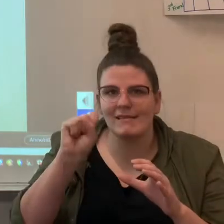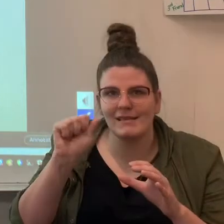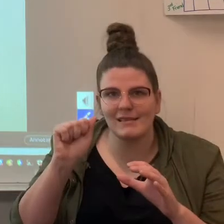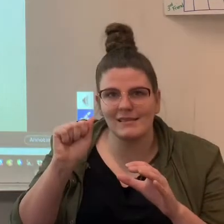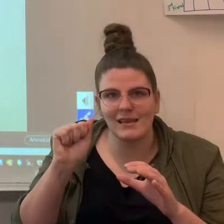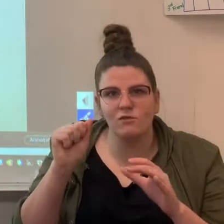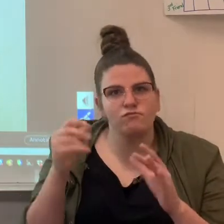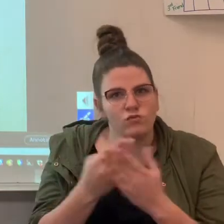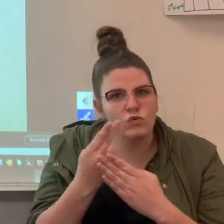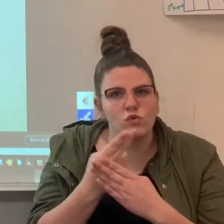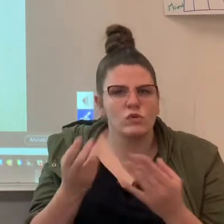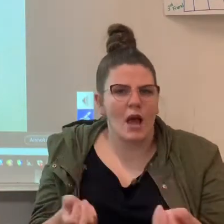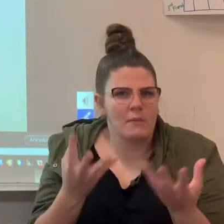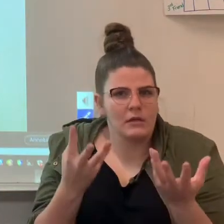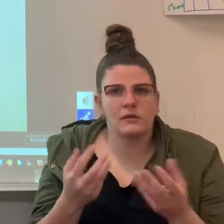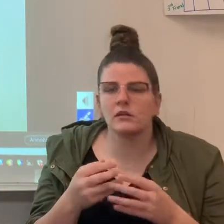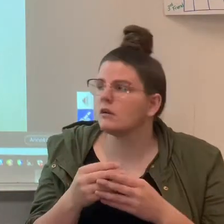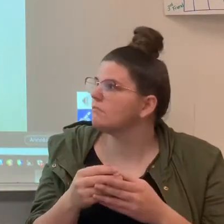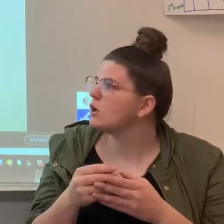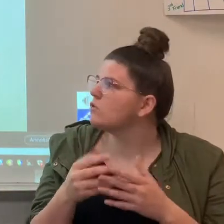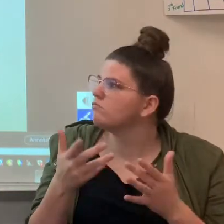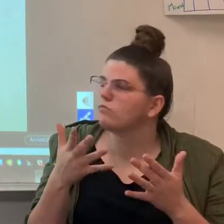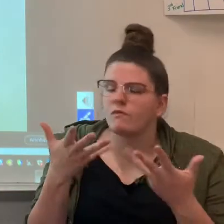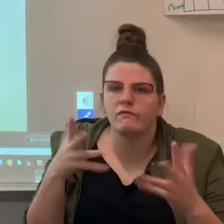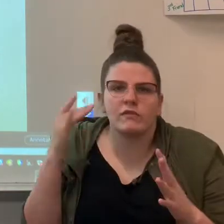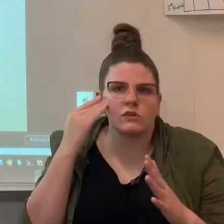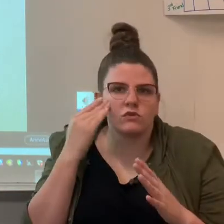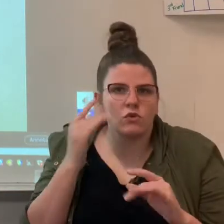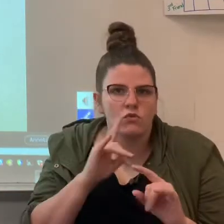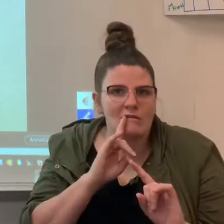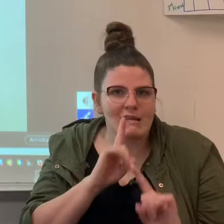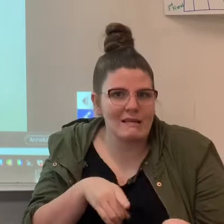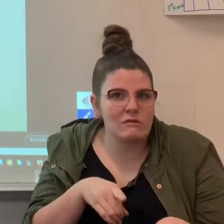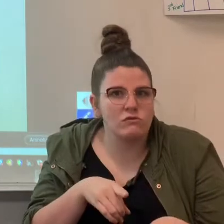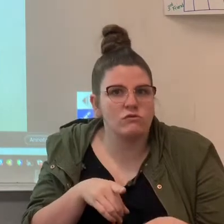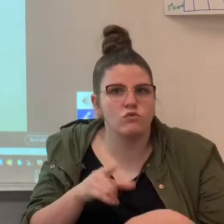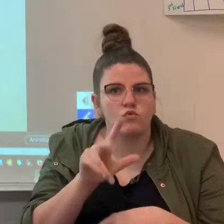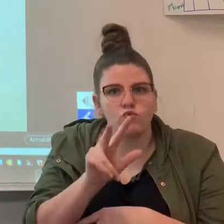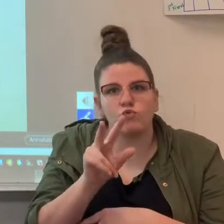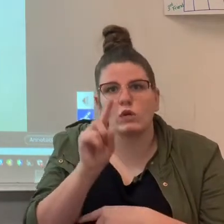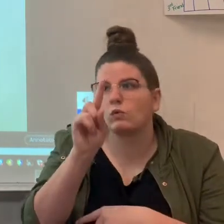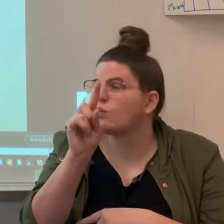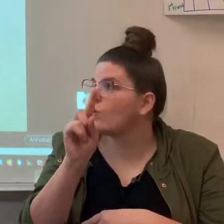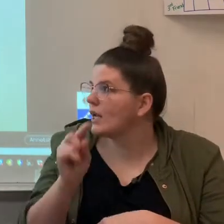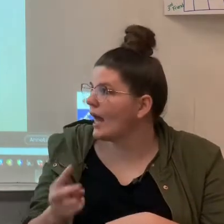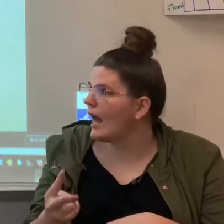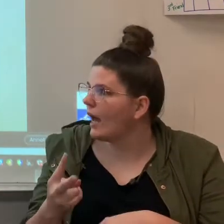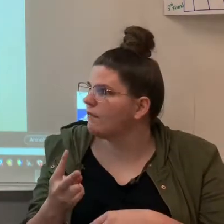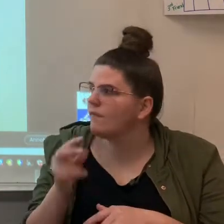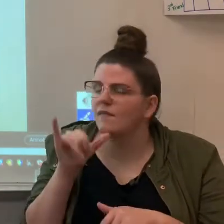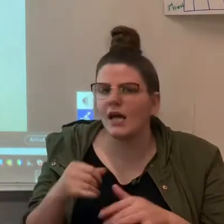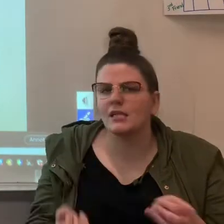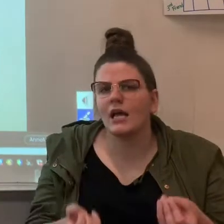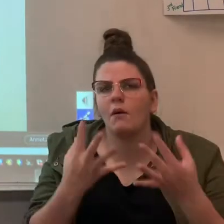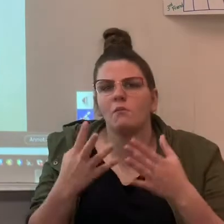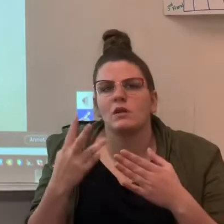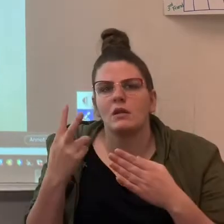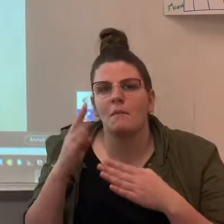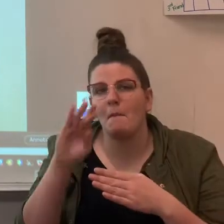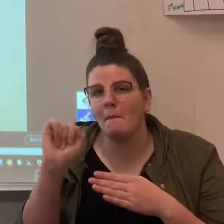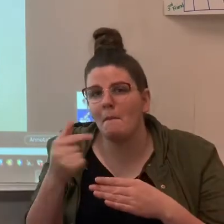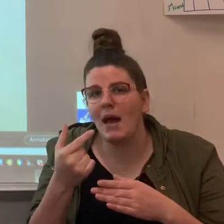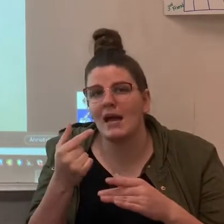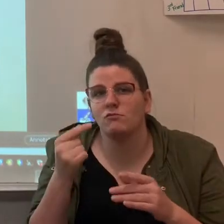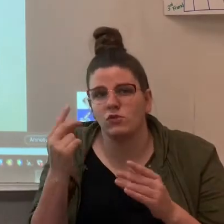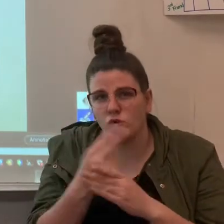there. That's how many bags of soil she used up. Okay, so it wouldn't